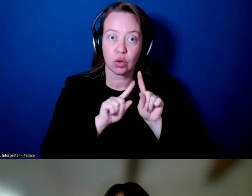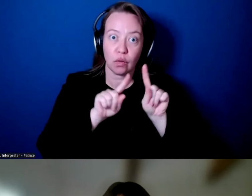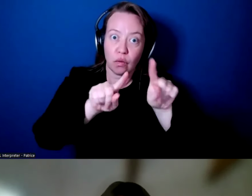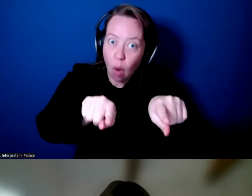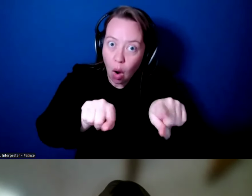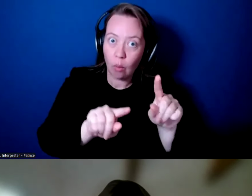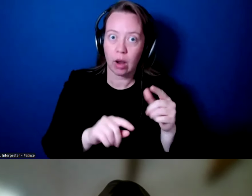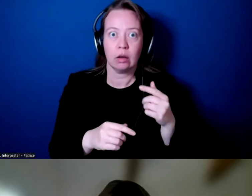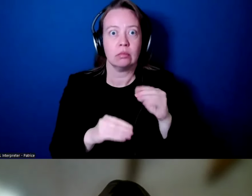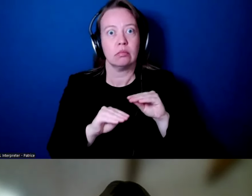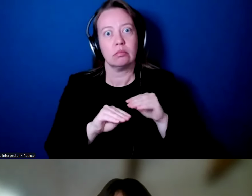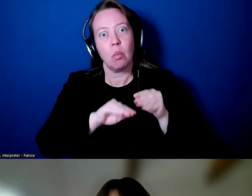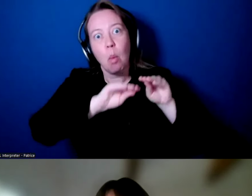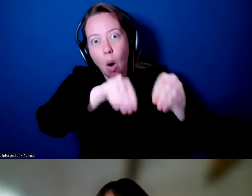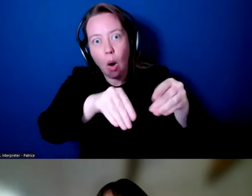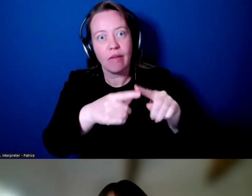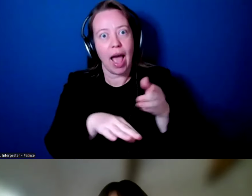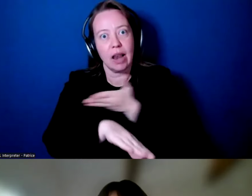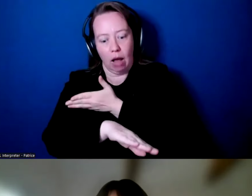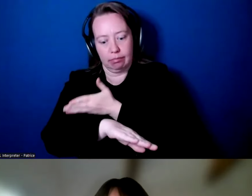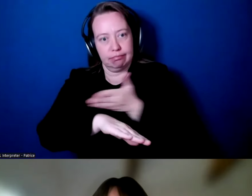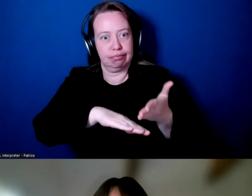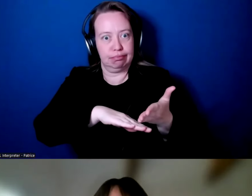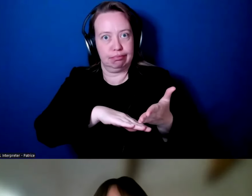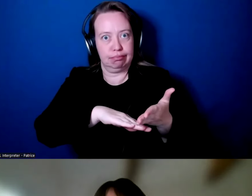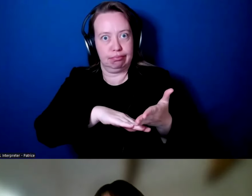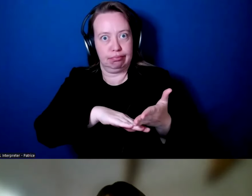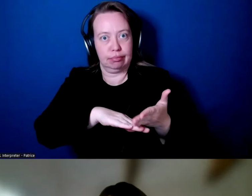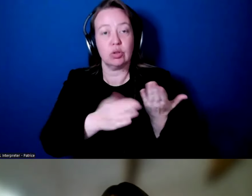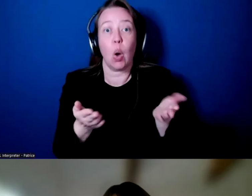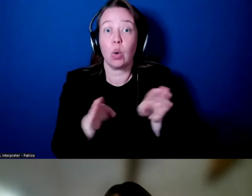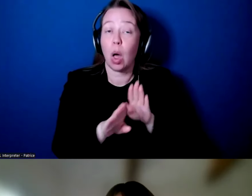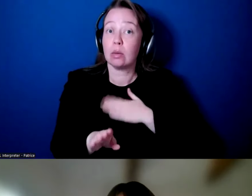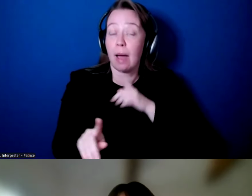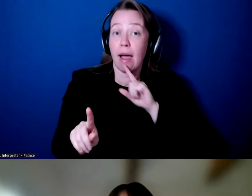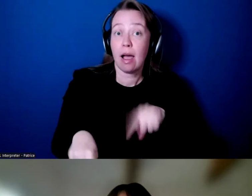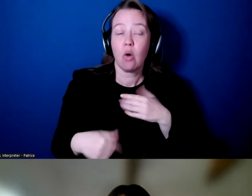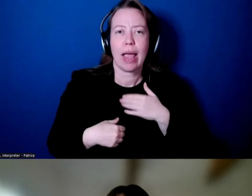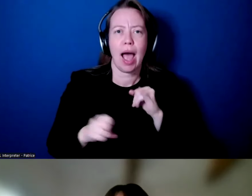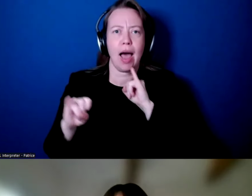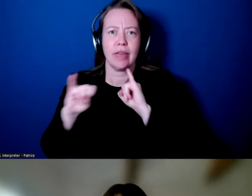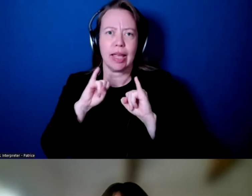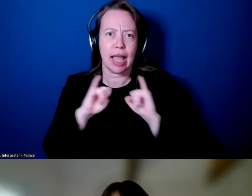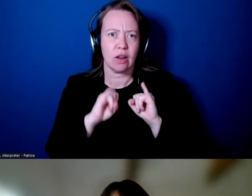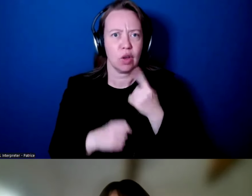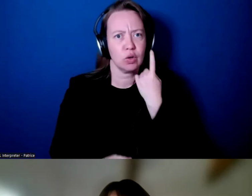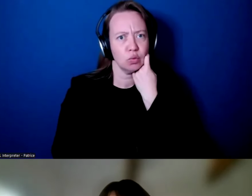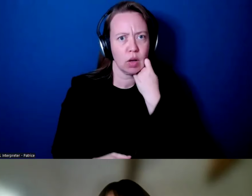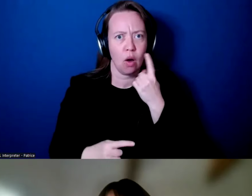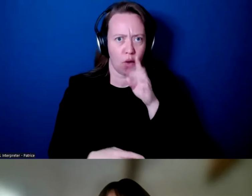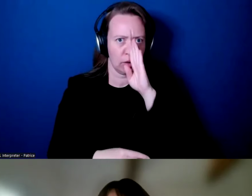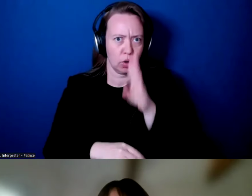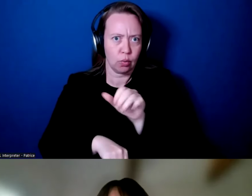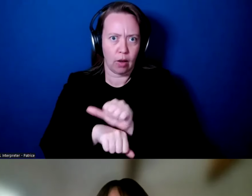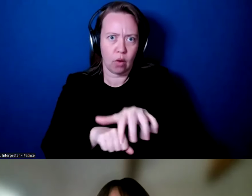kind of going around in circles. And so just to close out my answer, we've been doing some interviews as part of the Direct Care Workforce